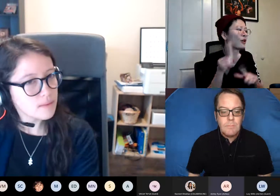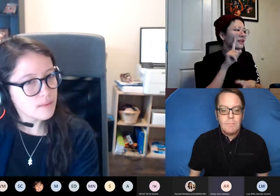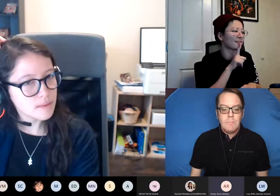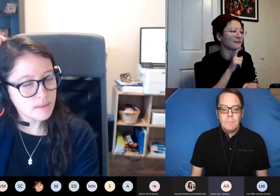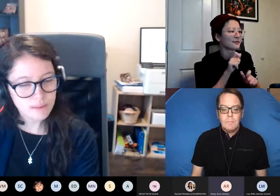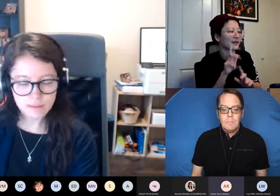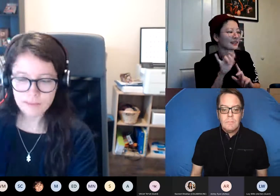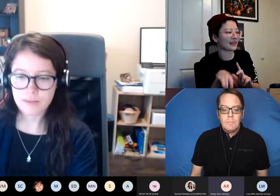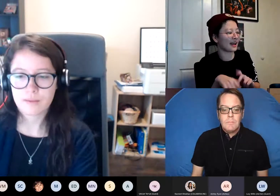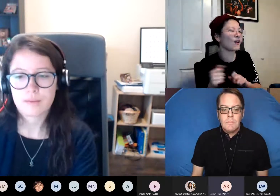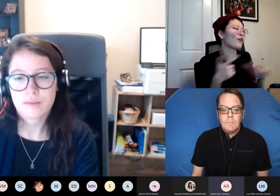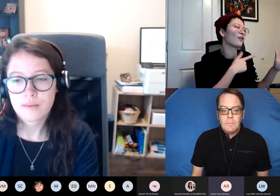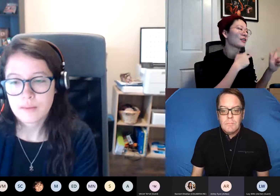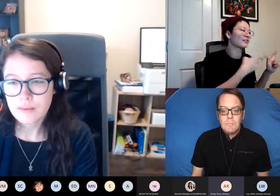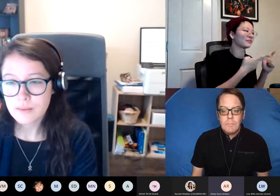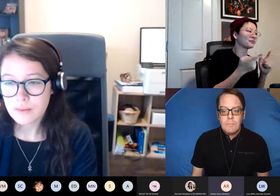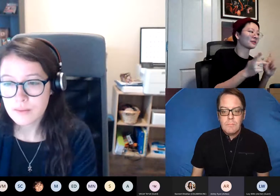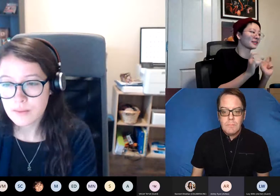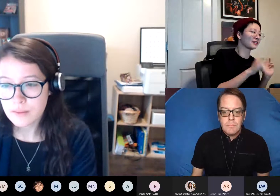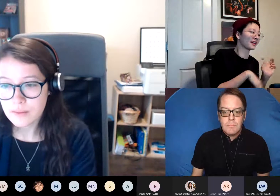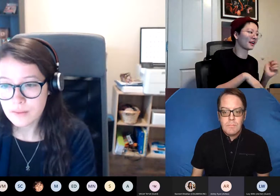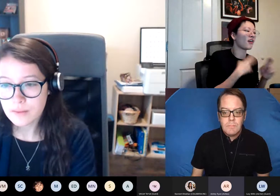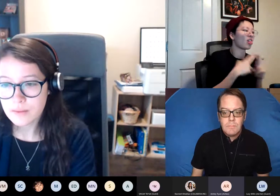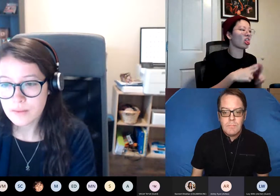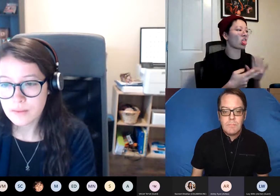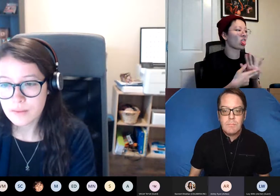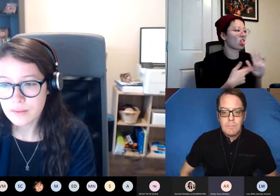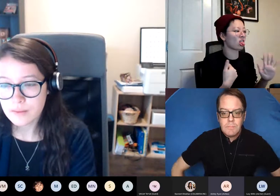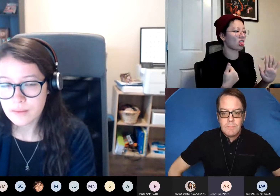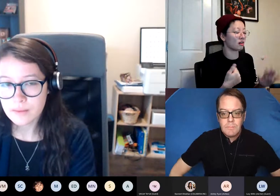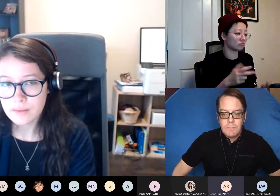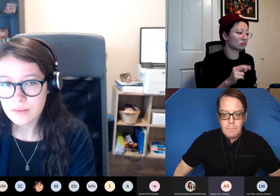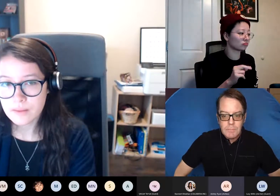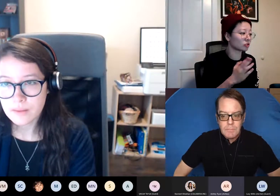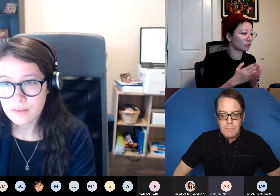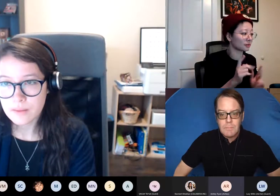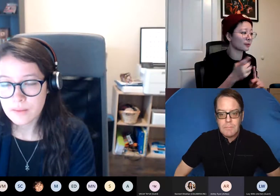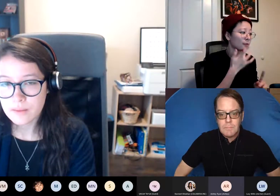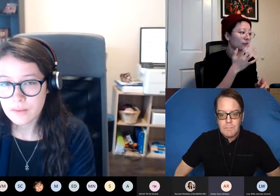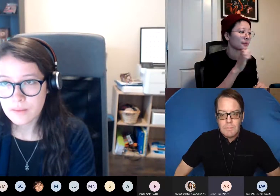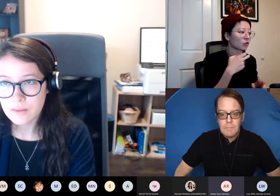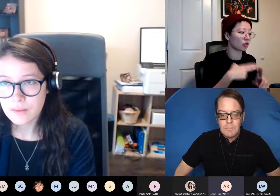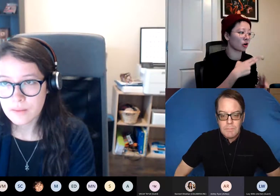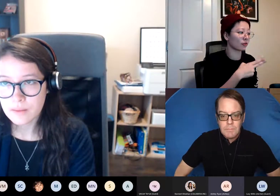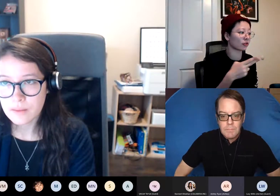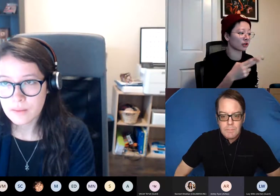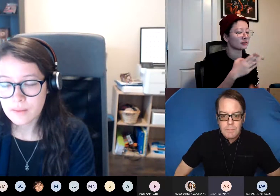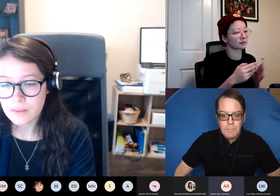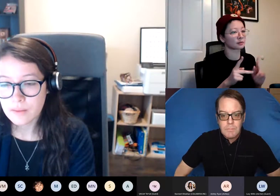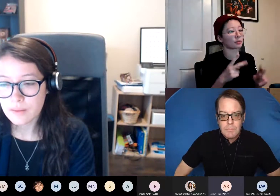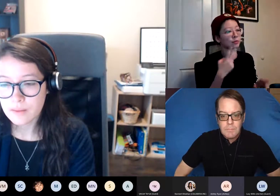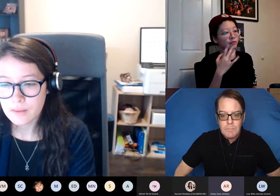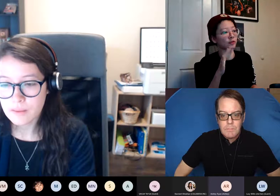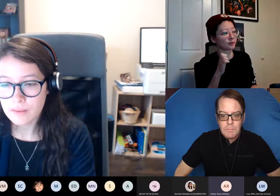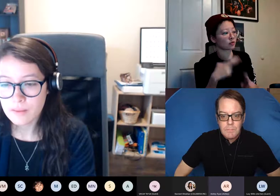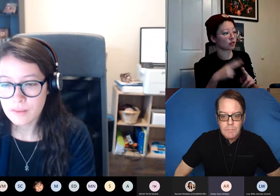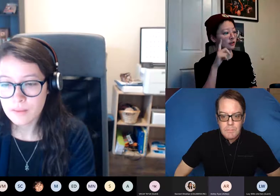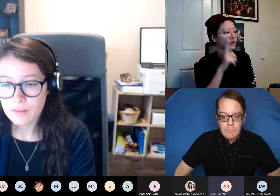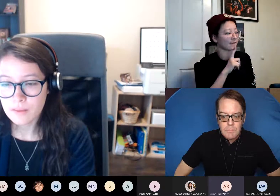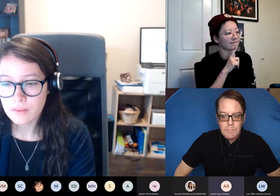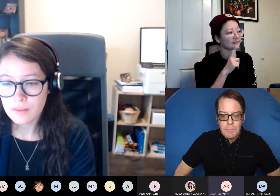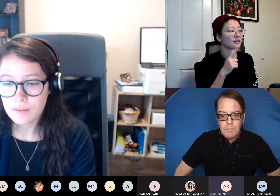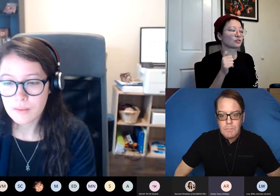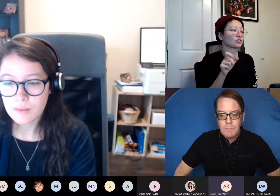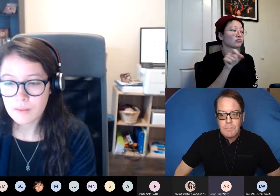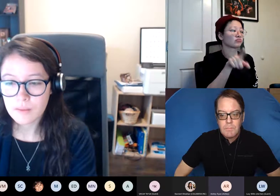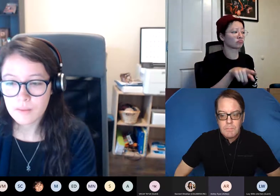I also ask that you respect our community. Don't assume that all deaf people act this way or all deaf people communicate this way or all